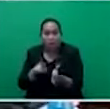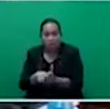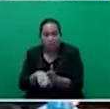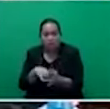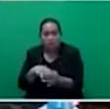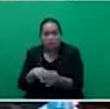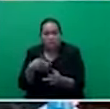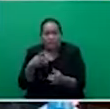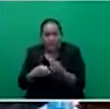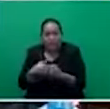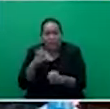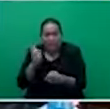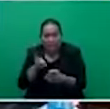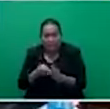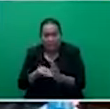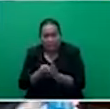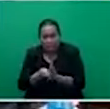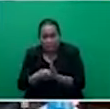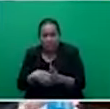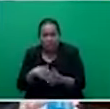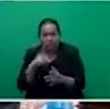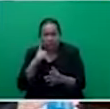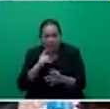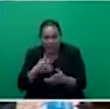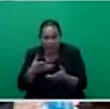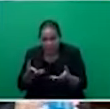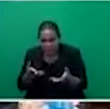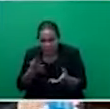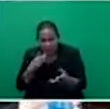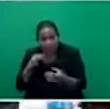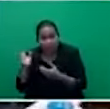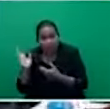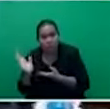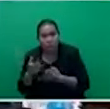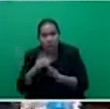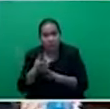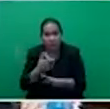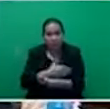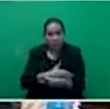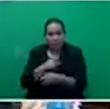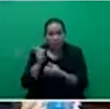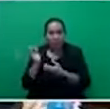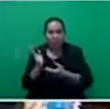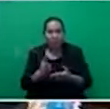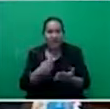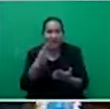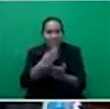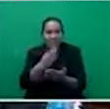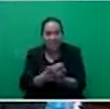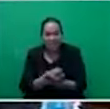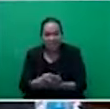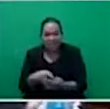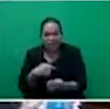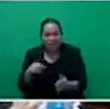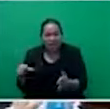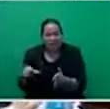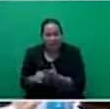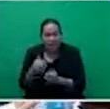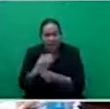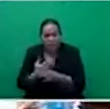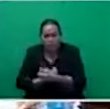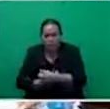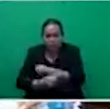do, the punching of holes we do when we finally before we present the budget finally, sir. Mr. Speaker, sir, I'd like to thank the